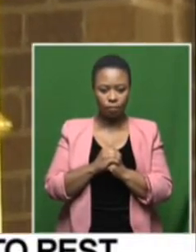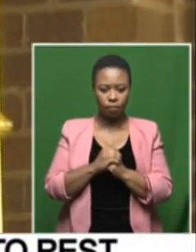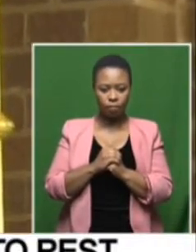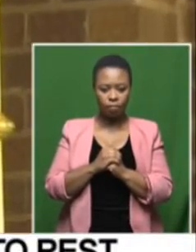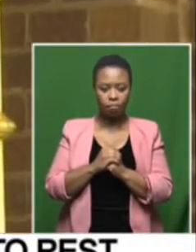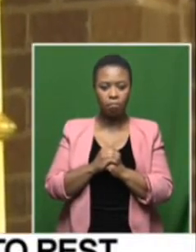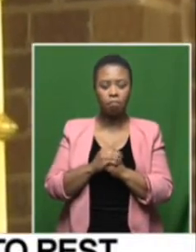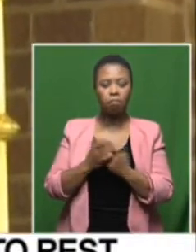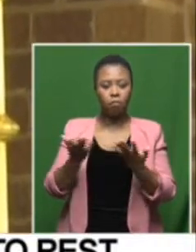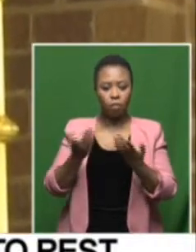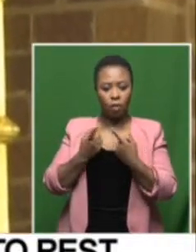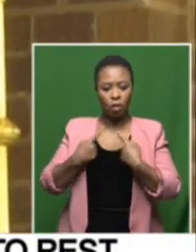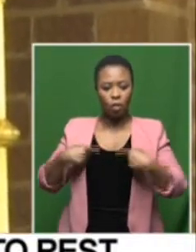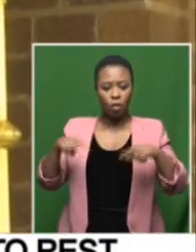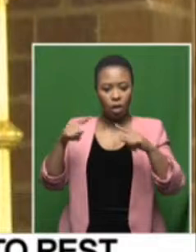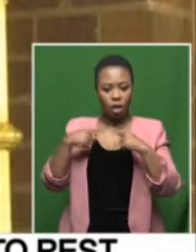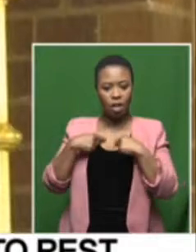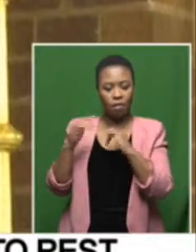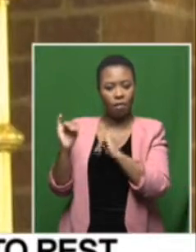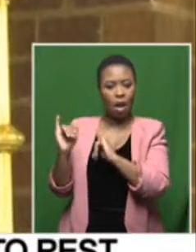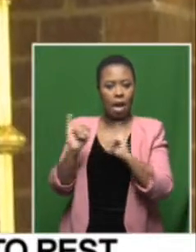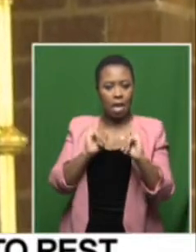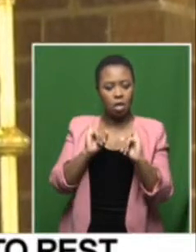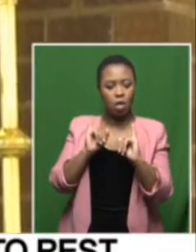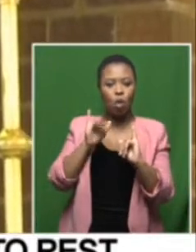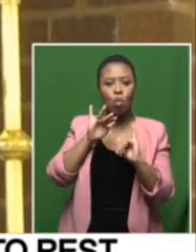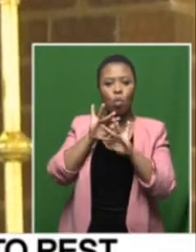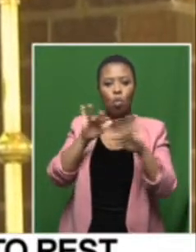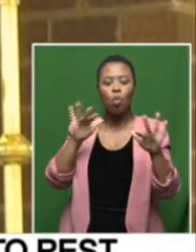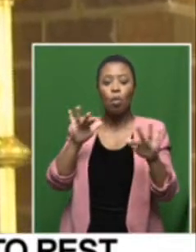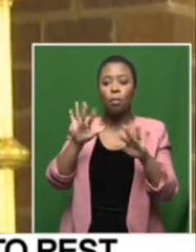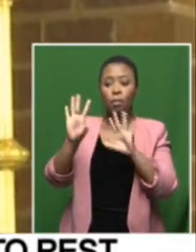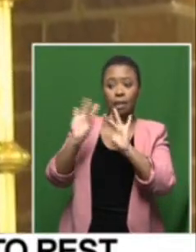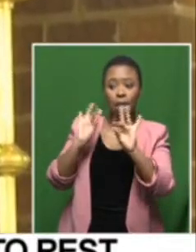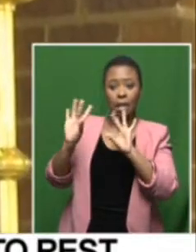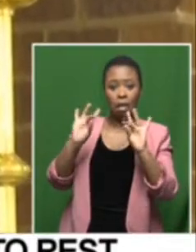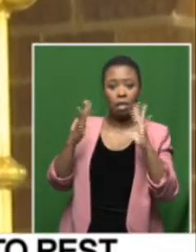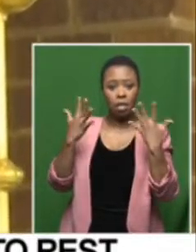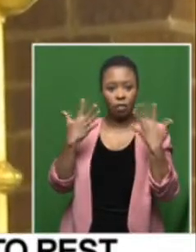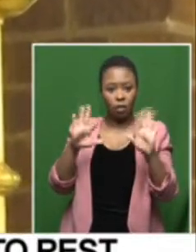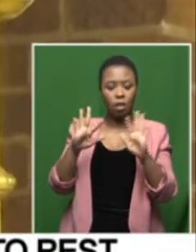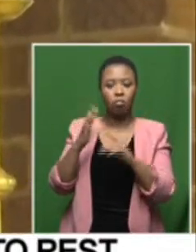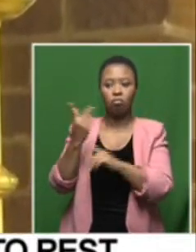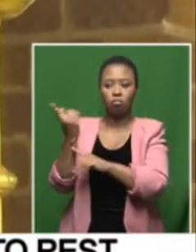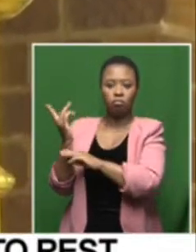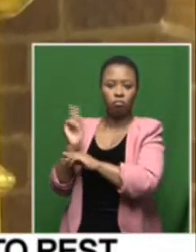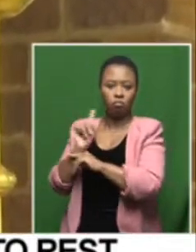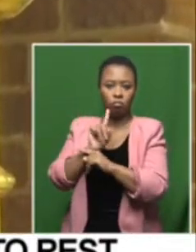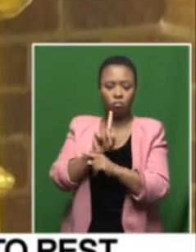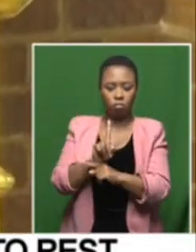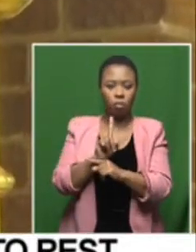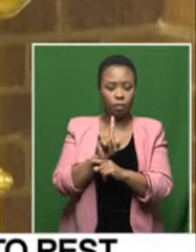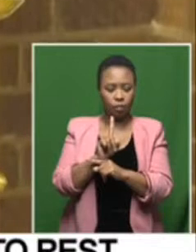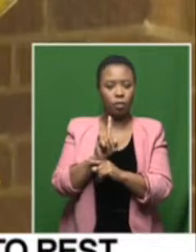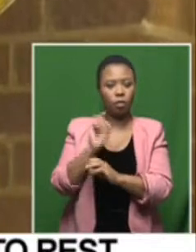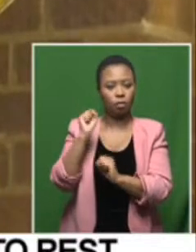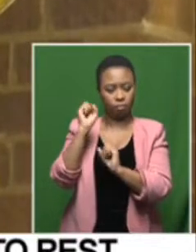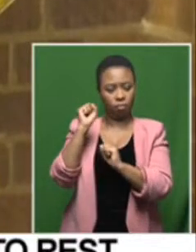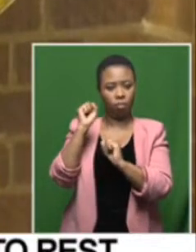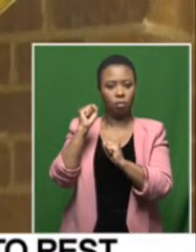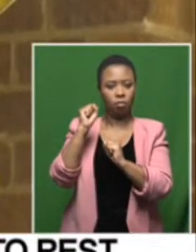We invite those who have been selected to come and present the intentions of